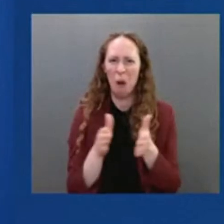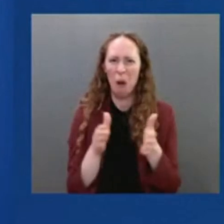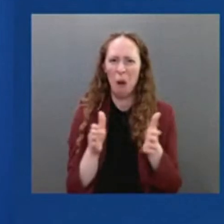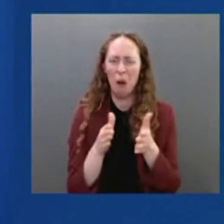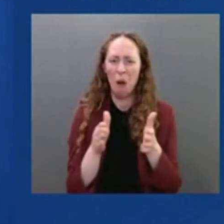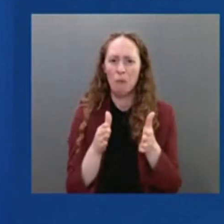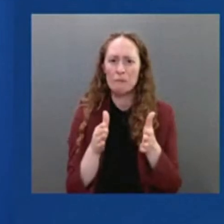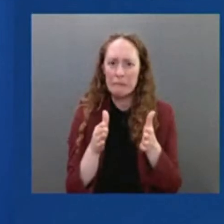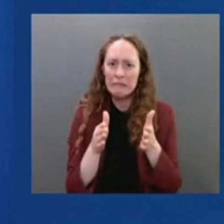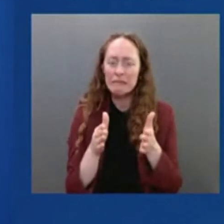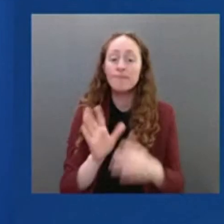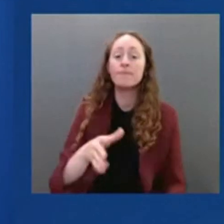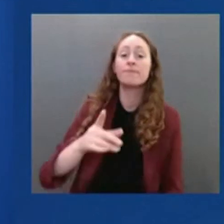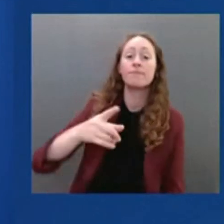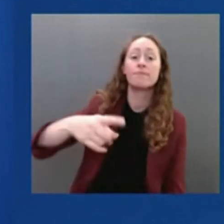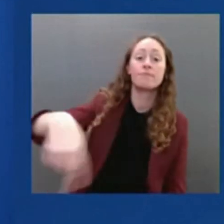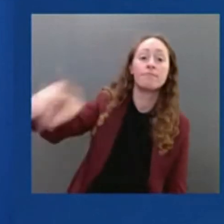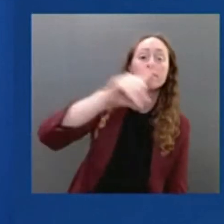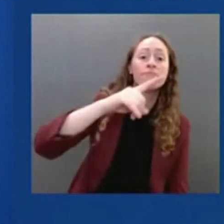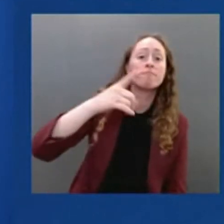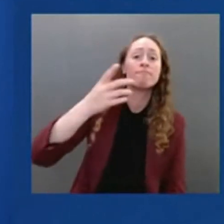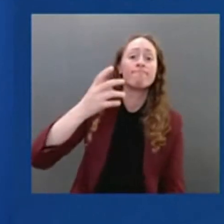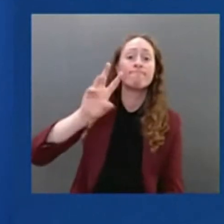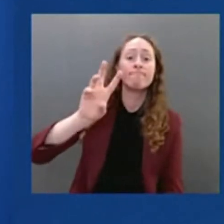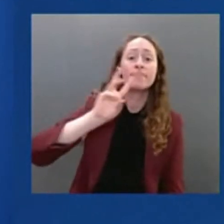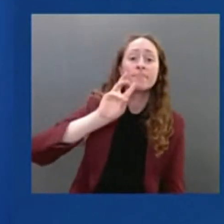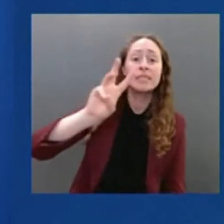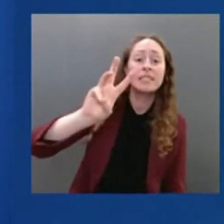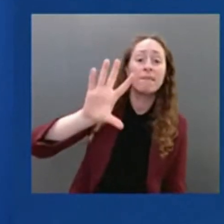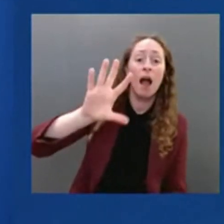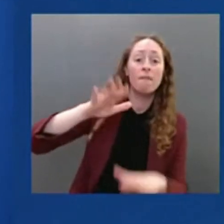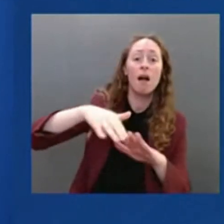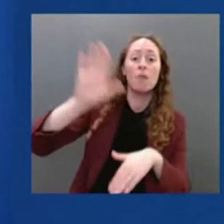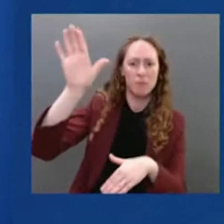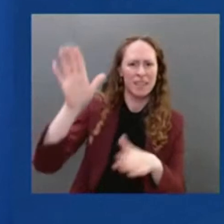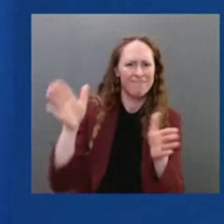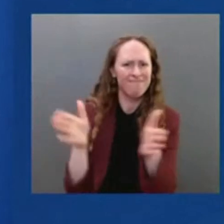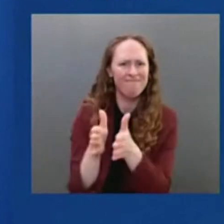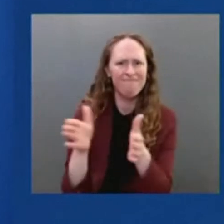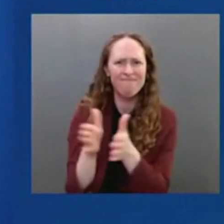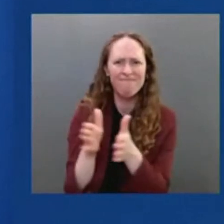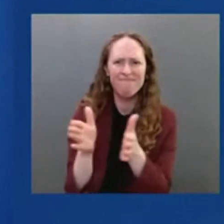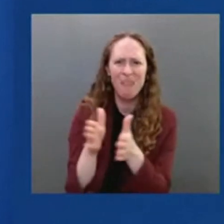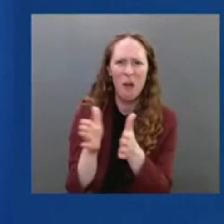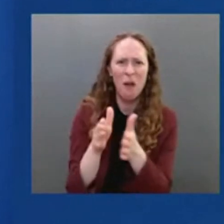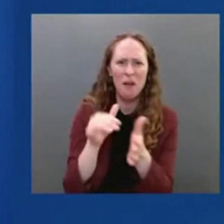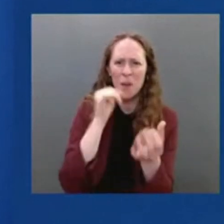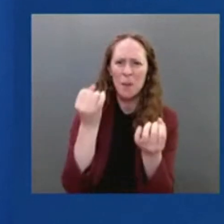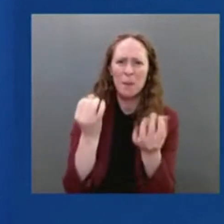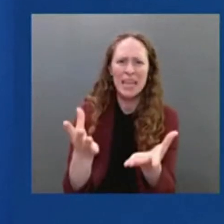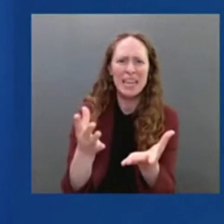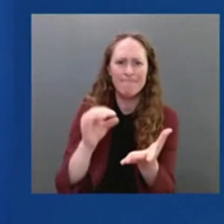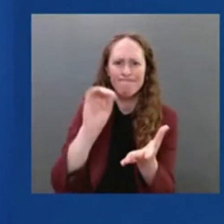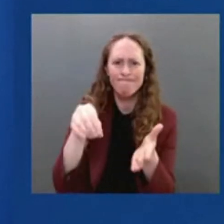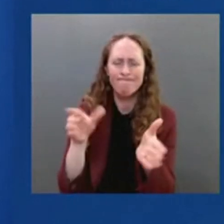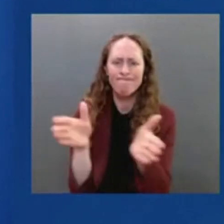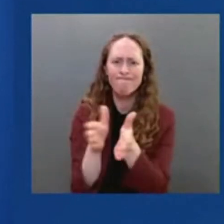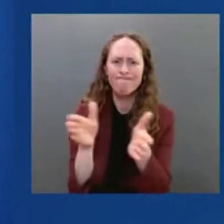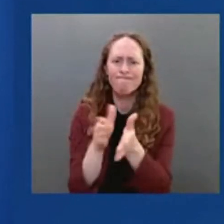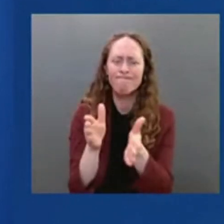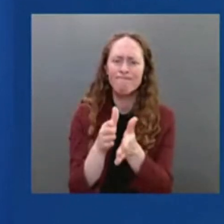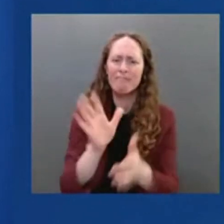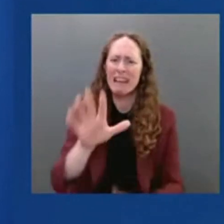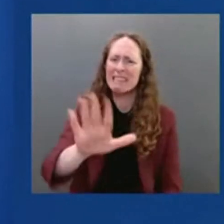my message right now is very simple. It's essential that these Americans, as Dr. Shah said, get their second booster shot